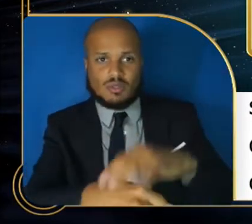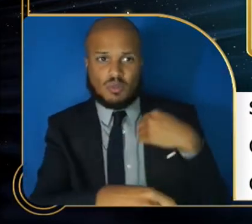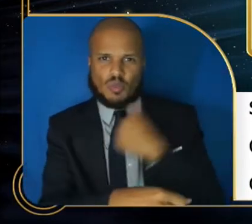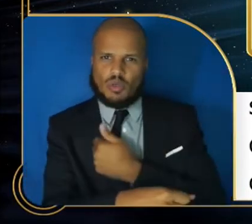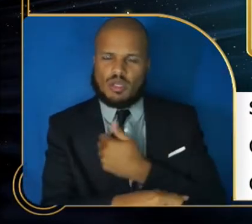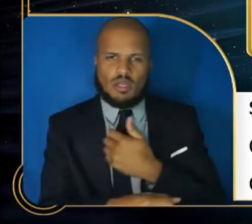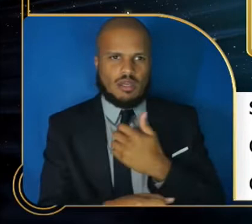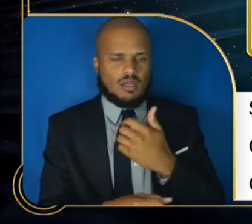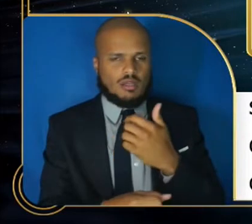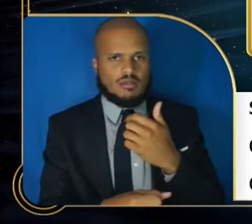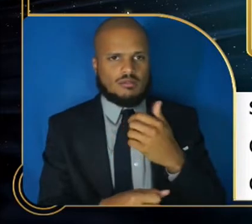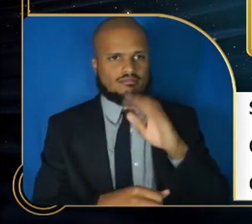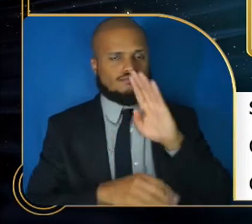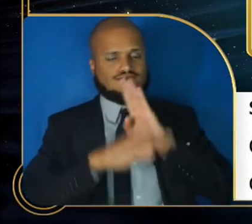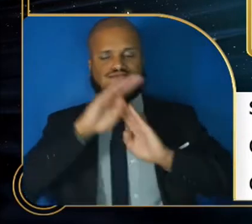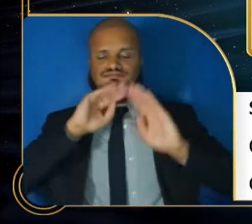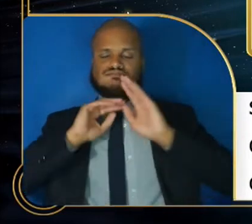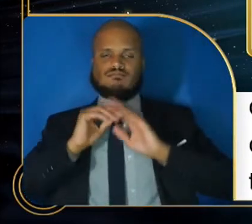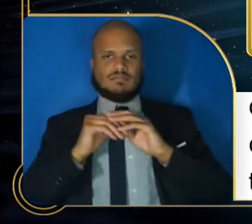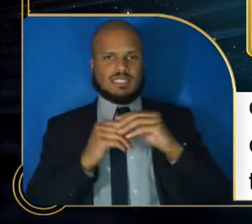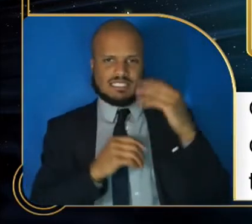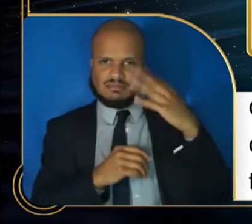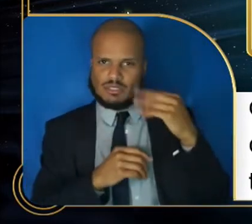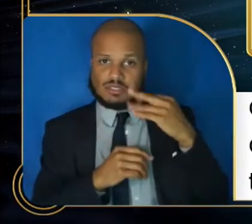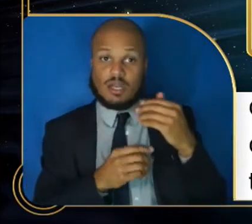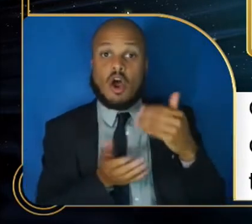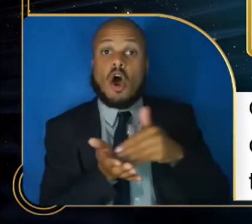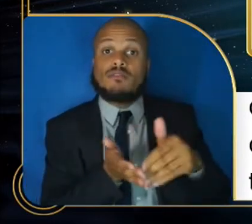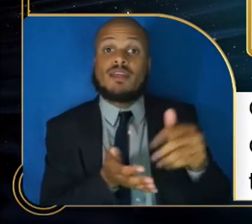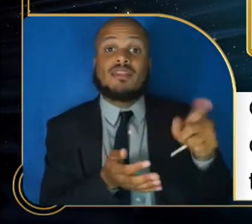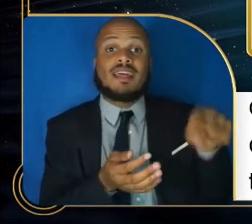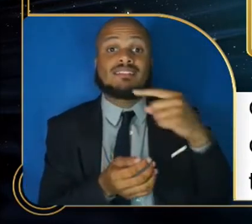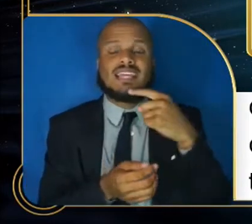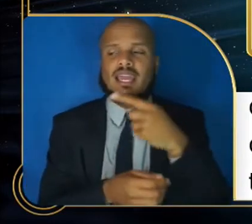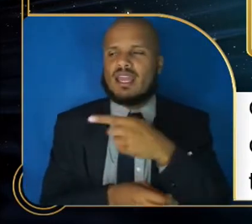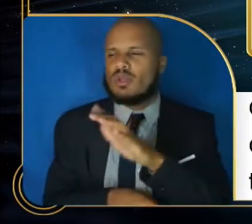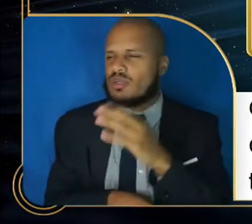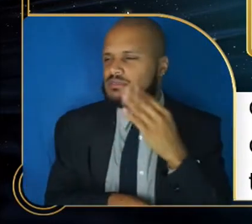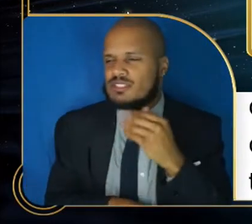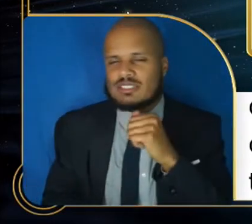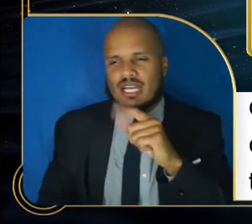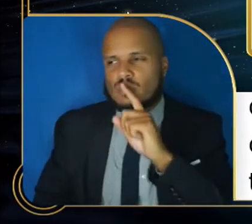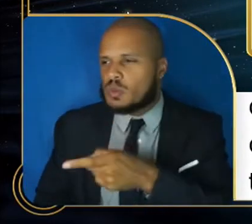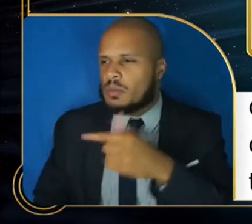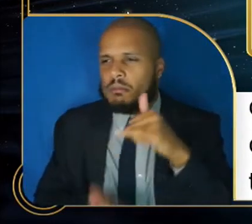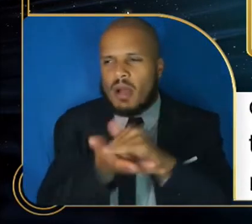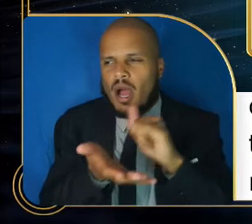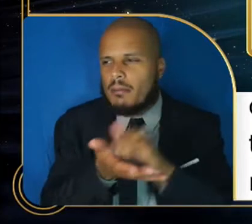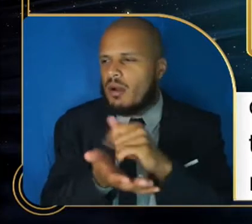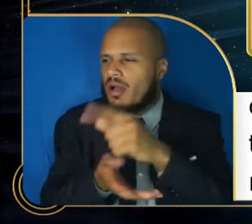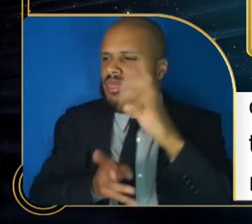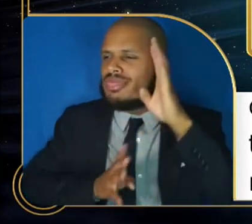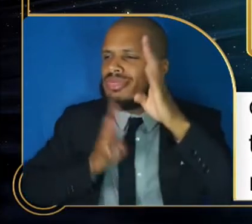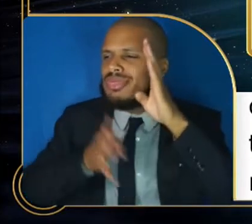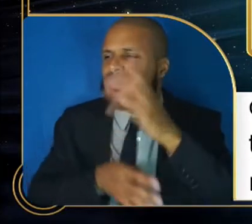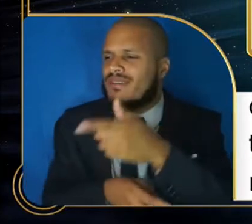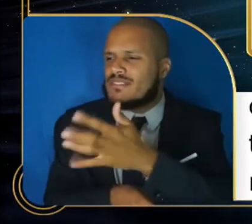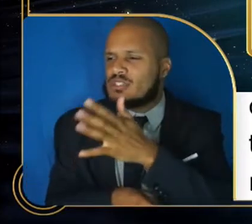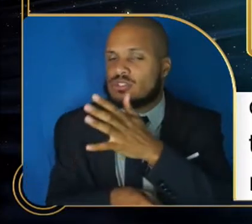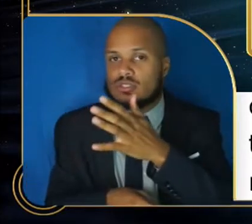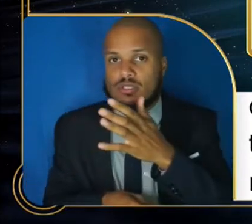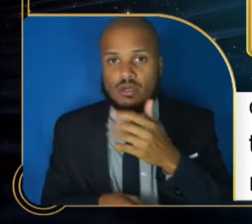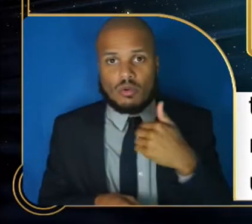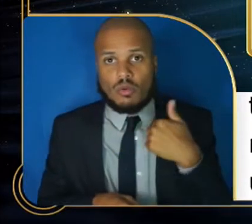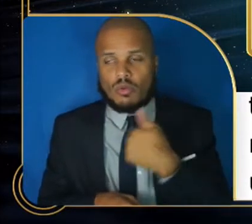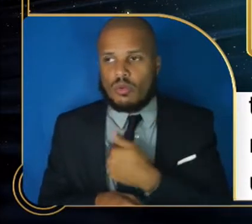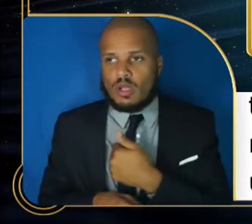told that what we experienced is not true or could not have happened. And we're always seen as unreliable narrators of